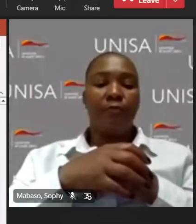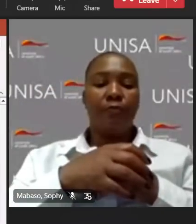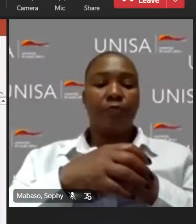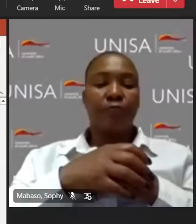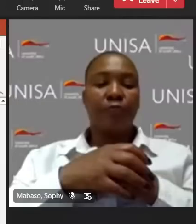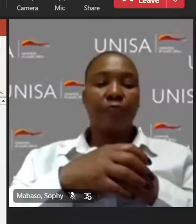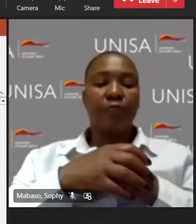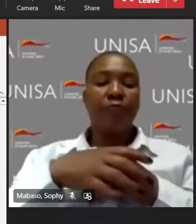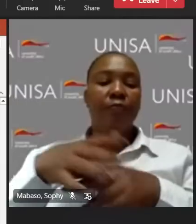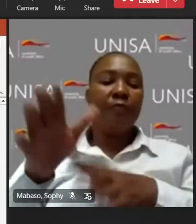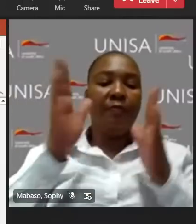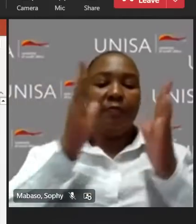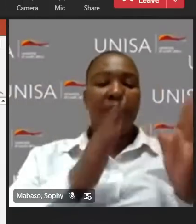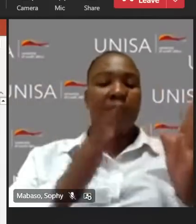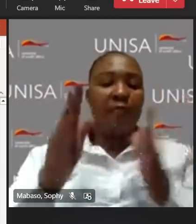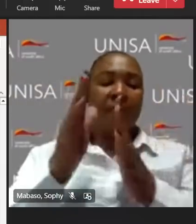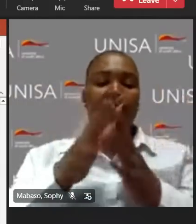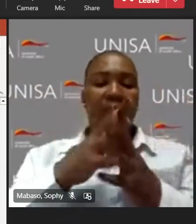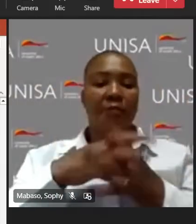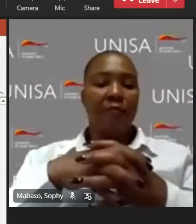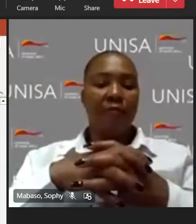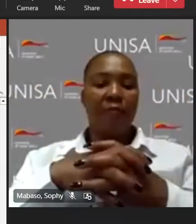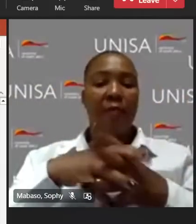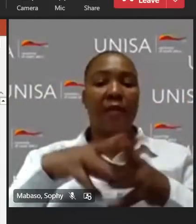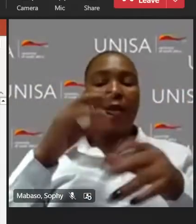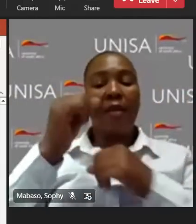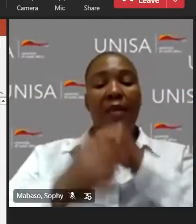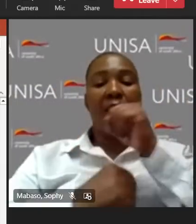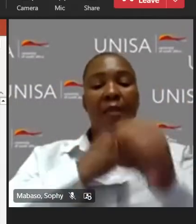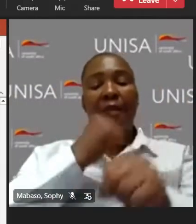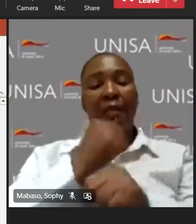Moving on to year modules,